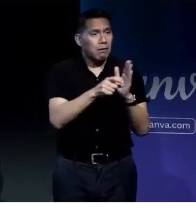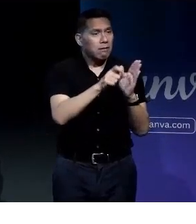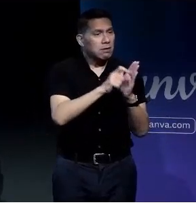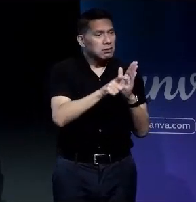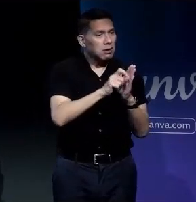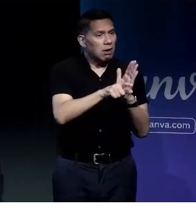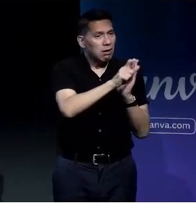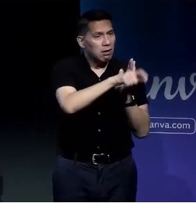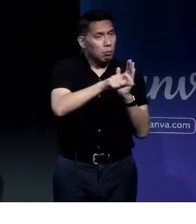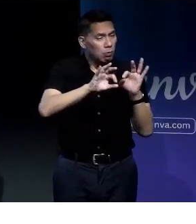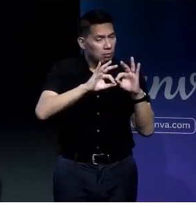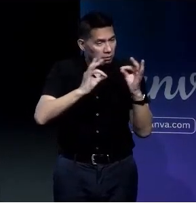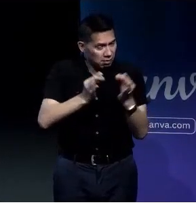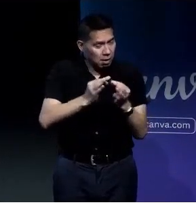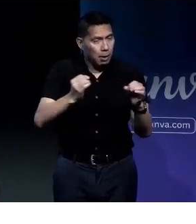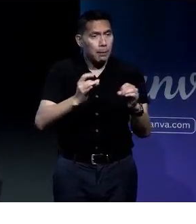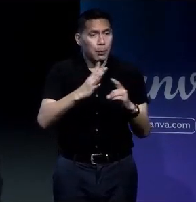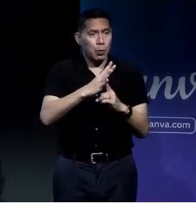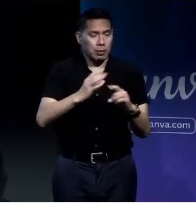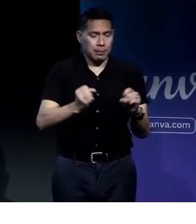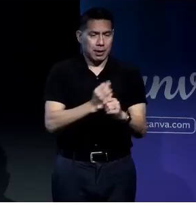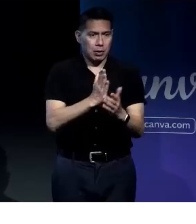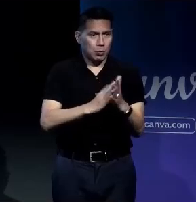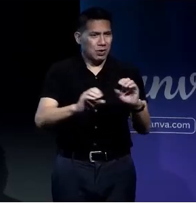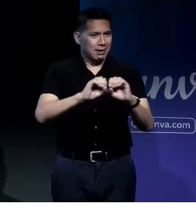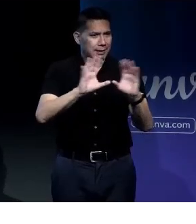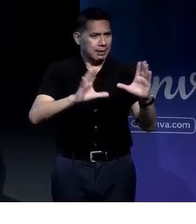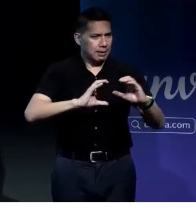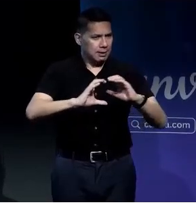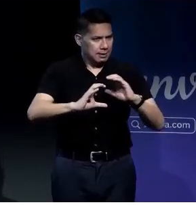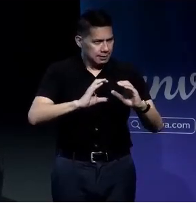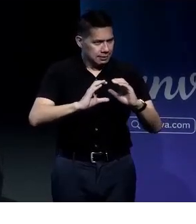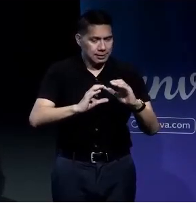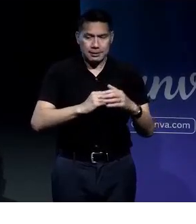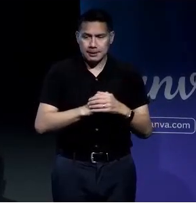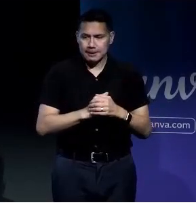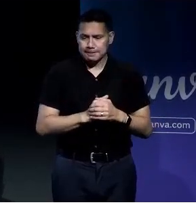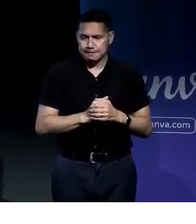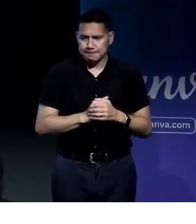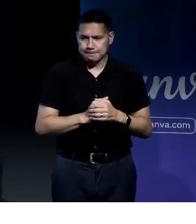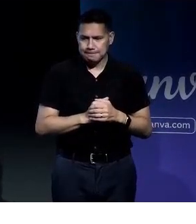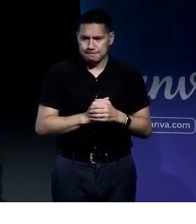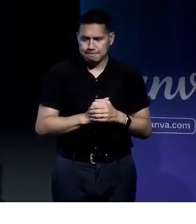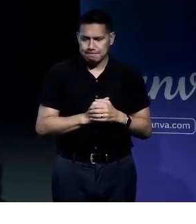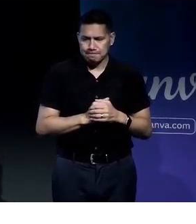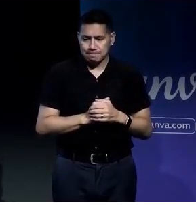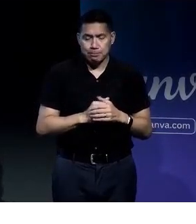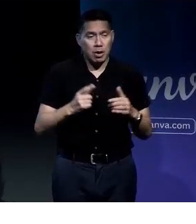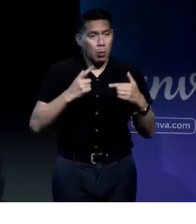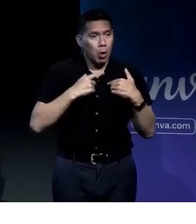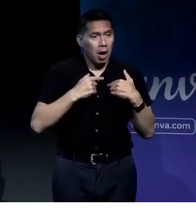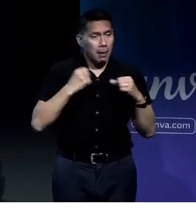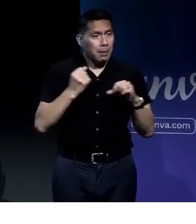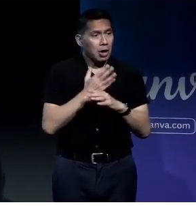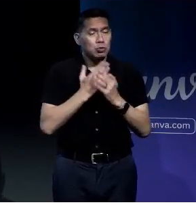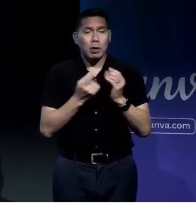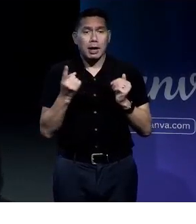important to have clear communication, and it's important to try to, come from a place of